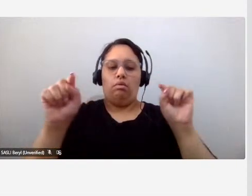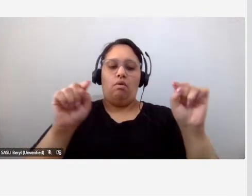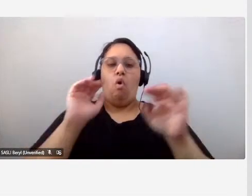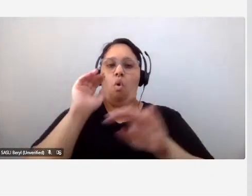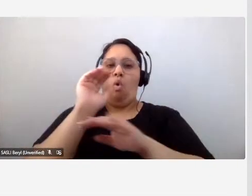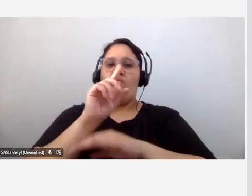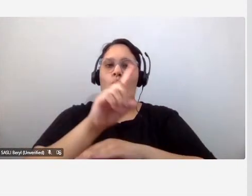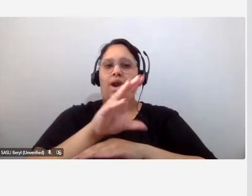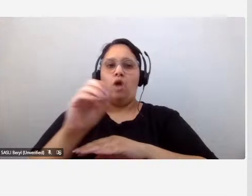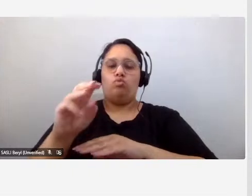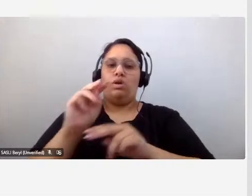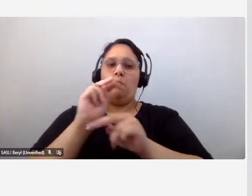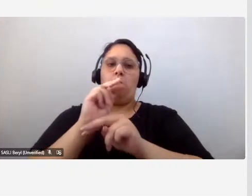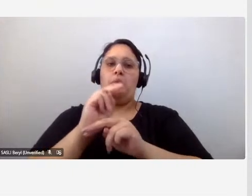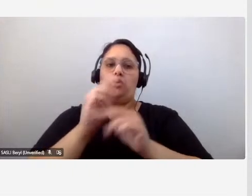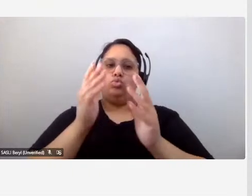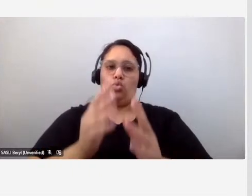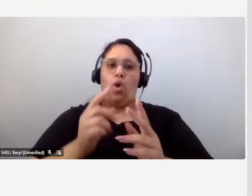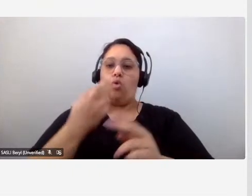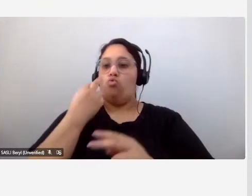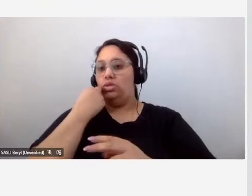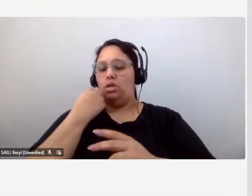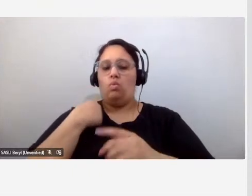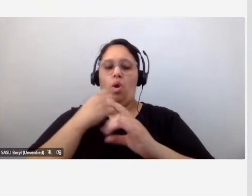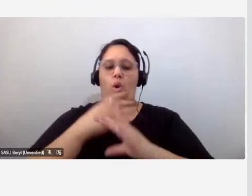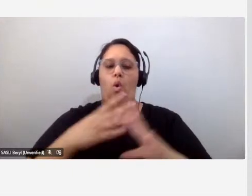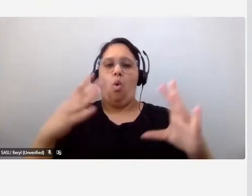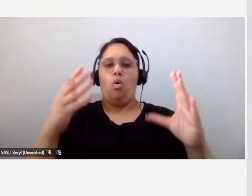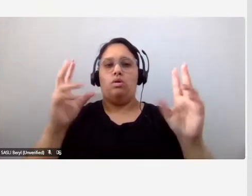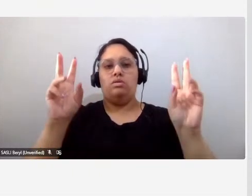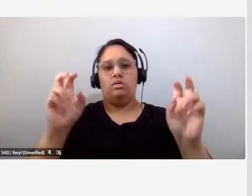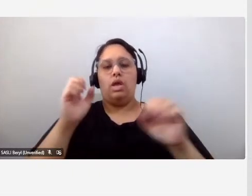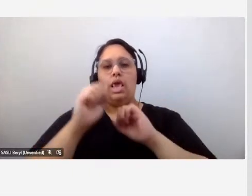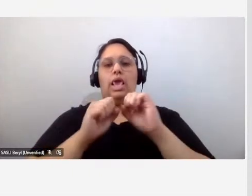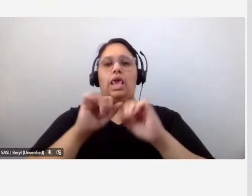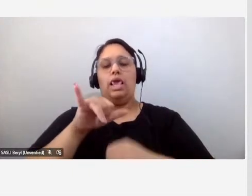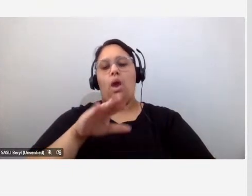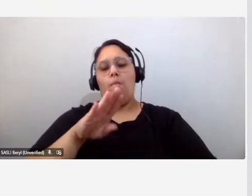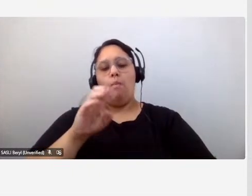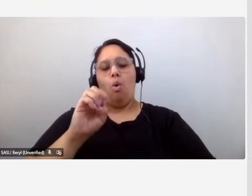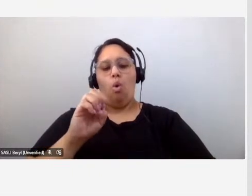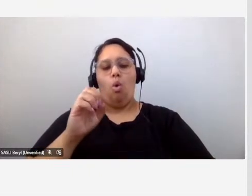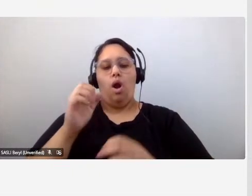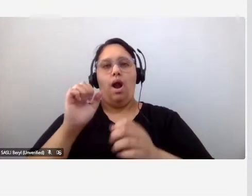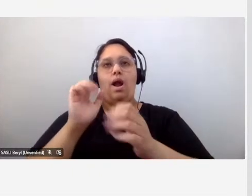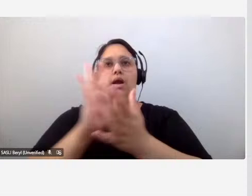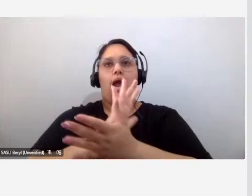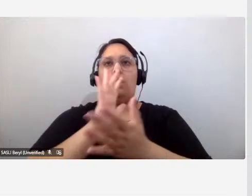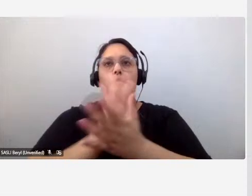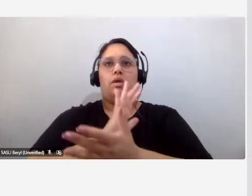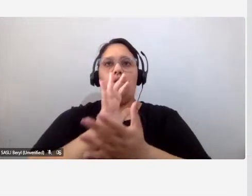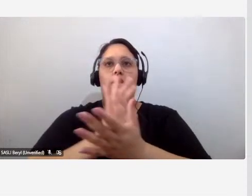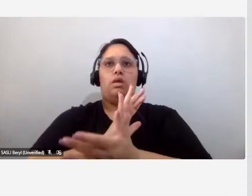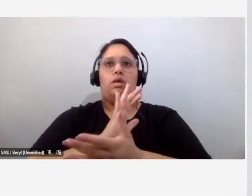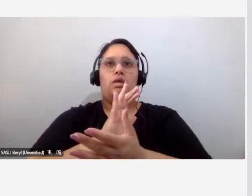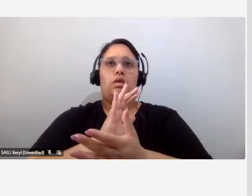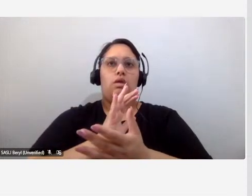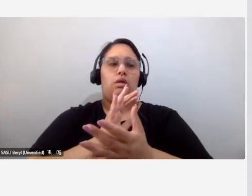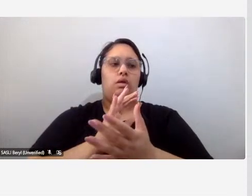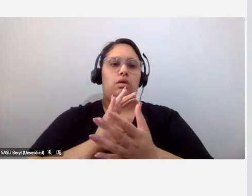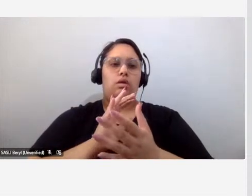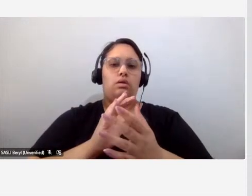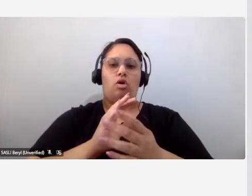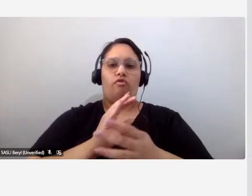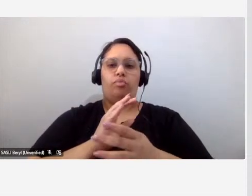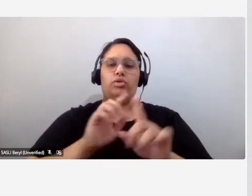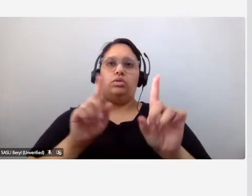100 mentors, and recently have launched something called the Yebo Academy, which trains alumni coming out of the program to become